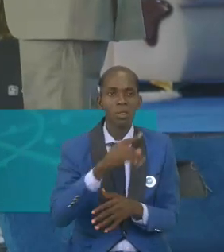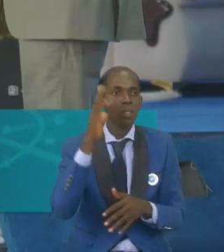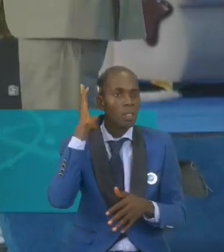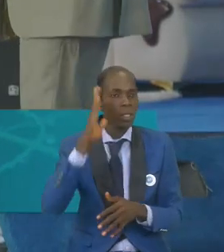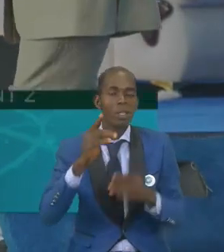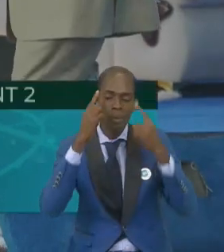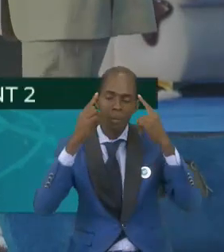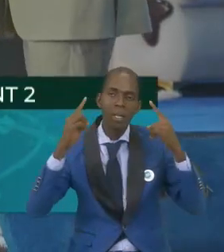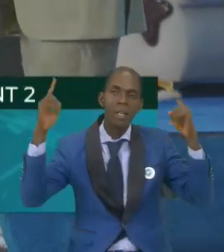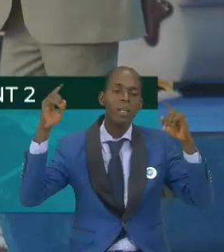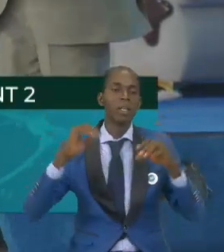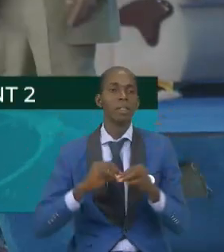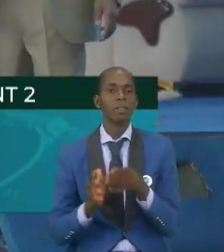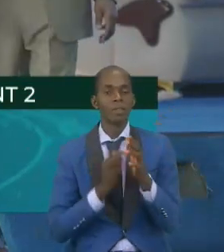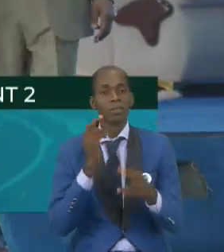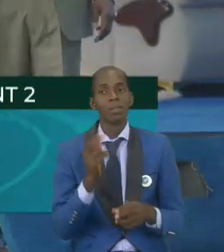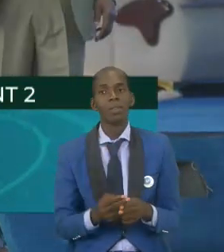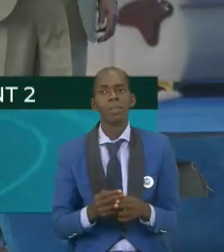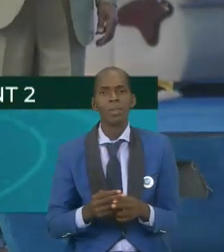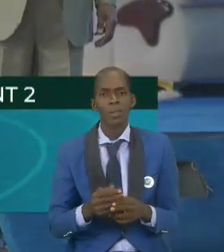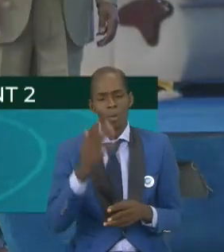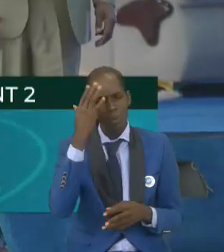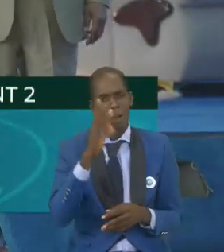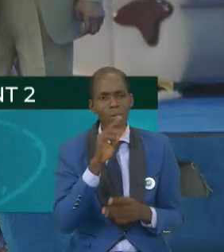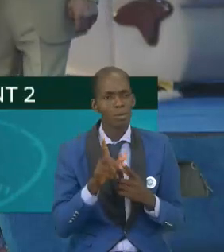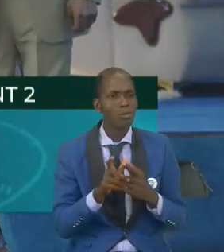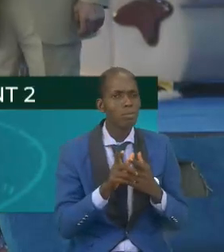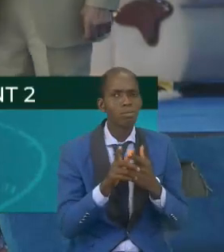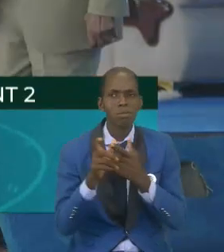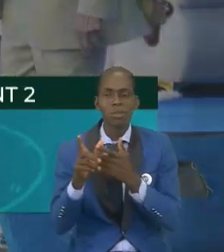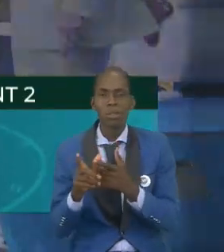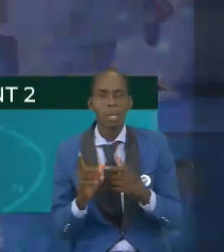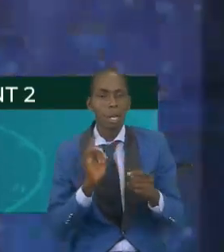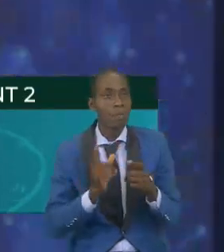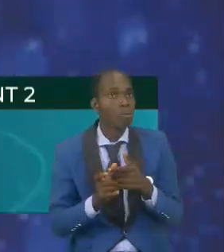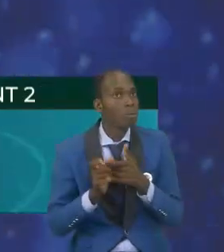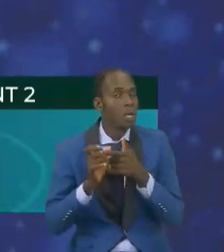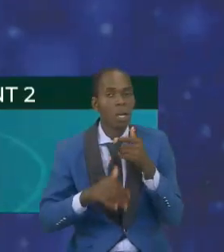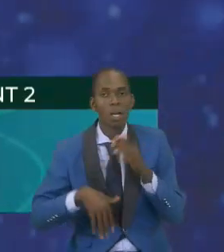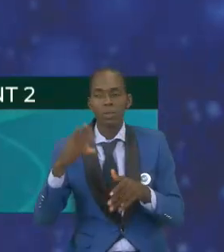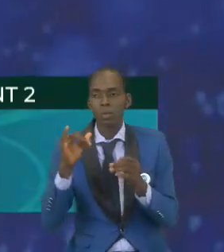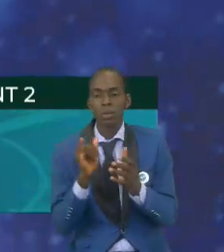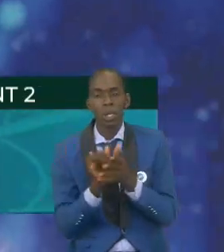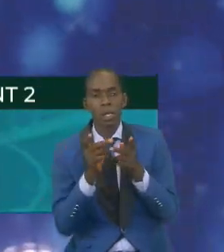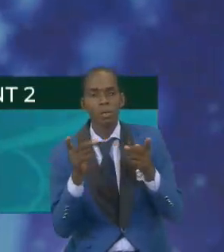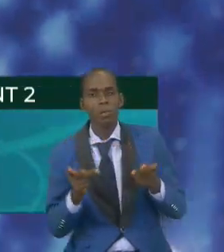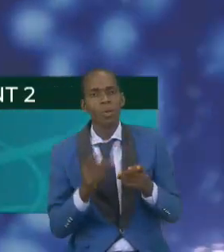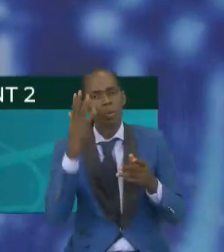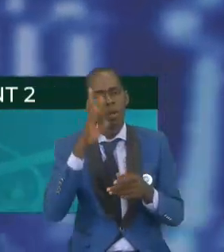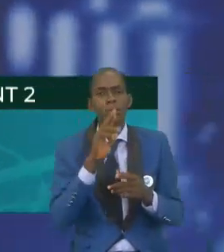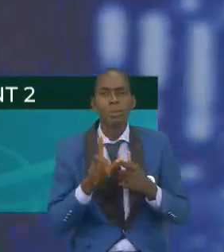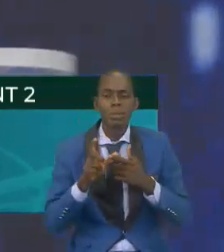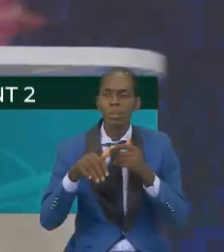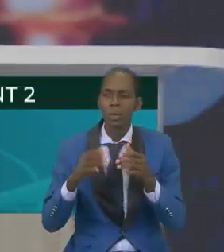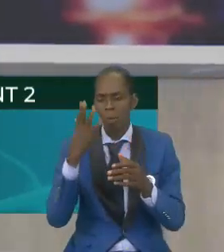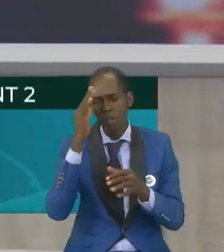prosper. Why do you run out of town? Why do you run away from your place? Why do you abandon